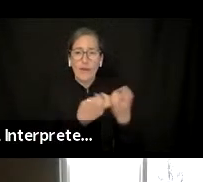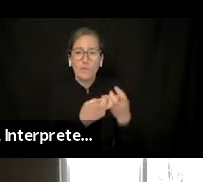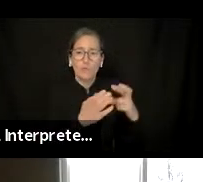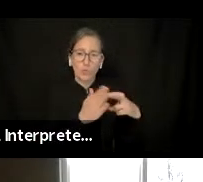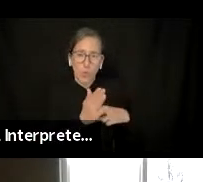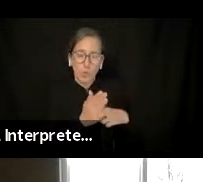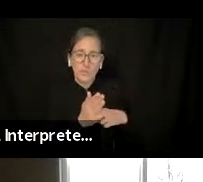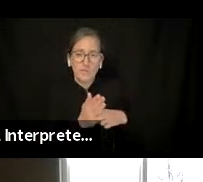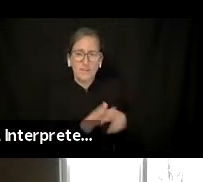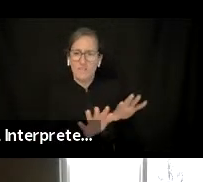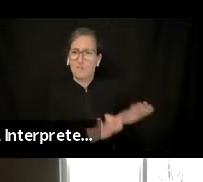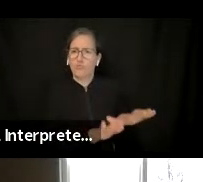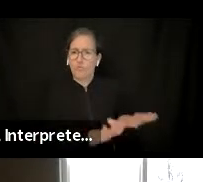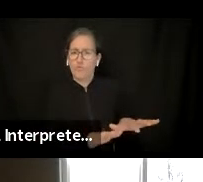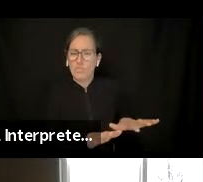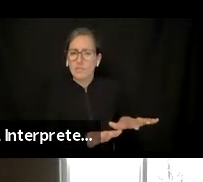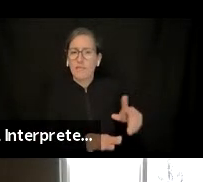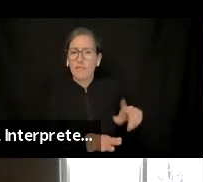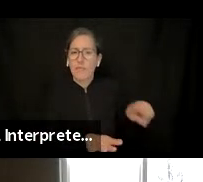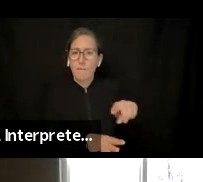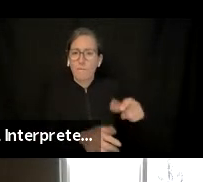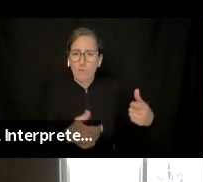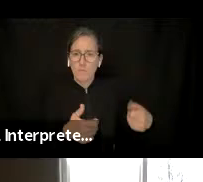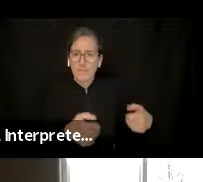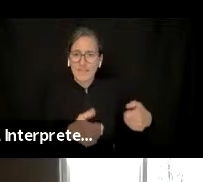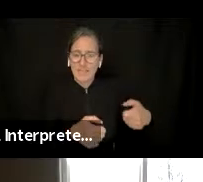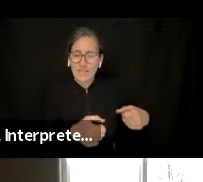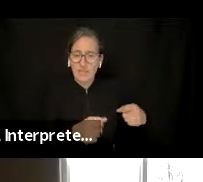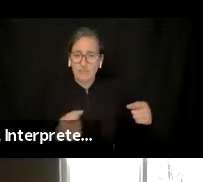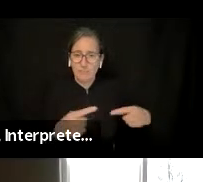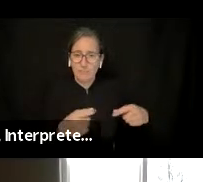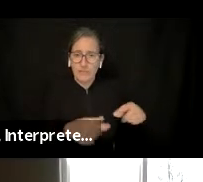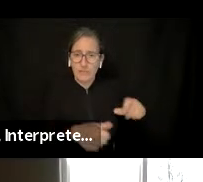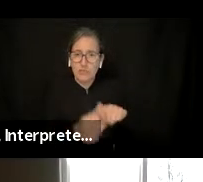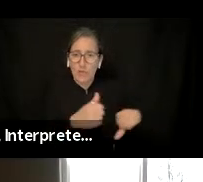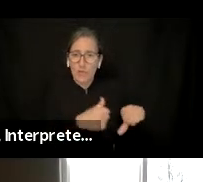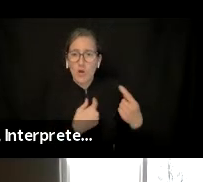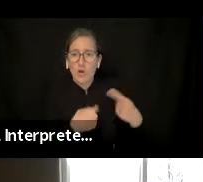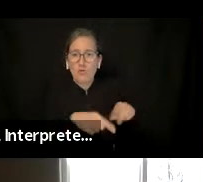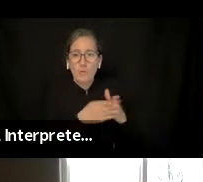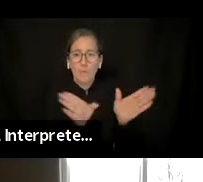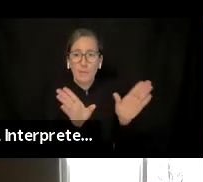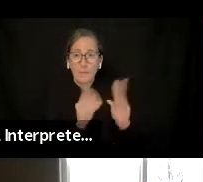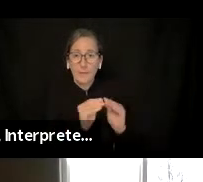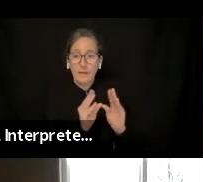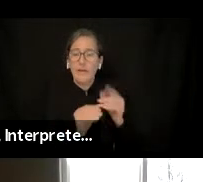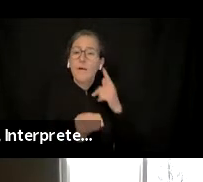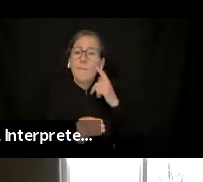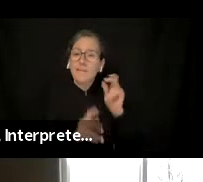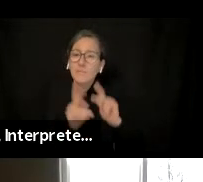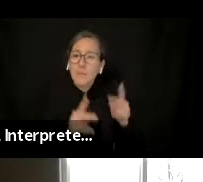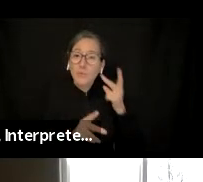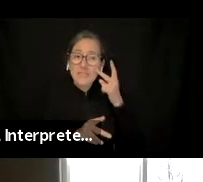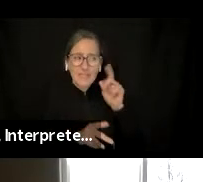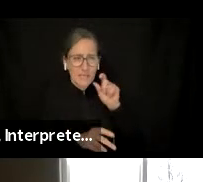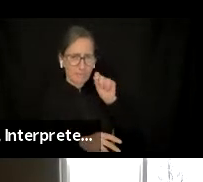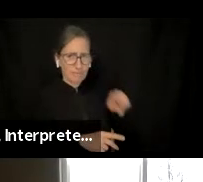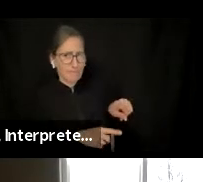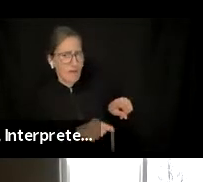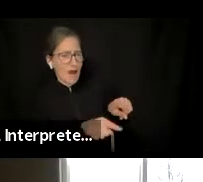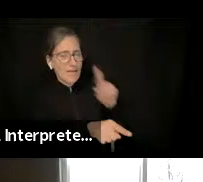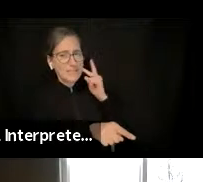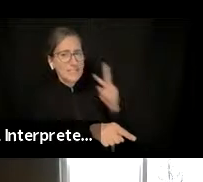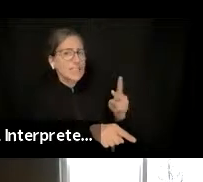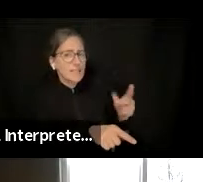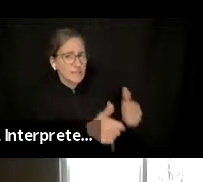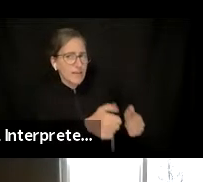each other, for example, during a public meeting, because then the public sees people texting and like, why aren't you listening and engaging